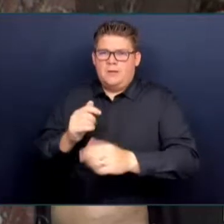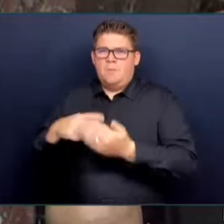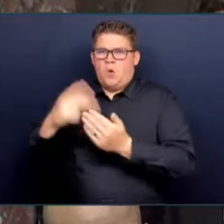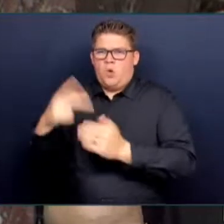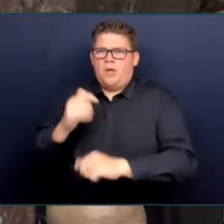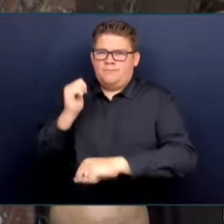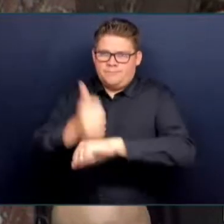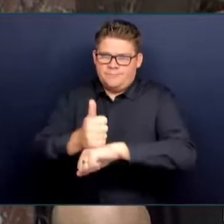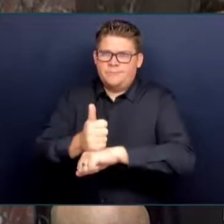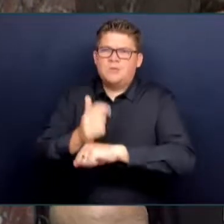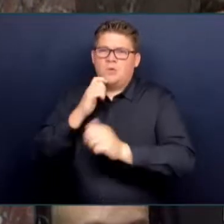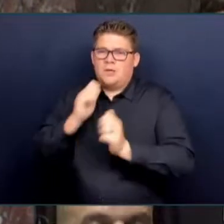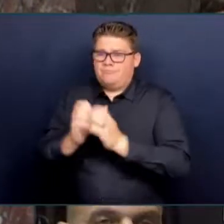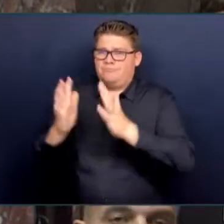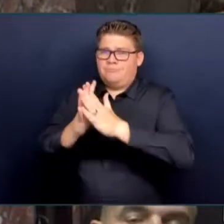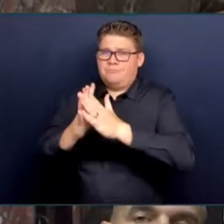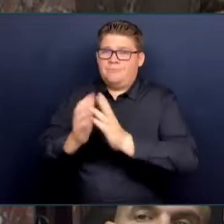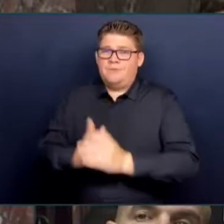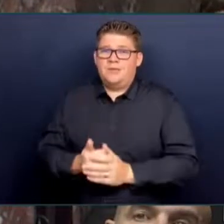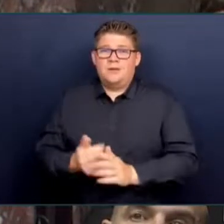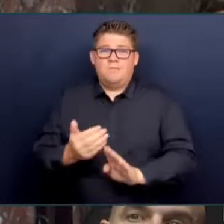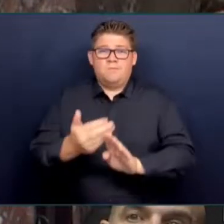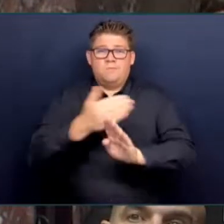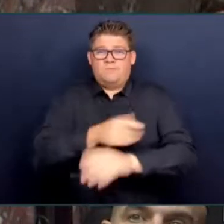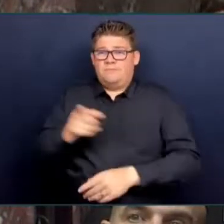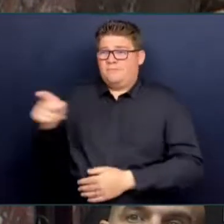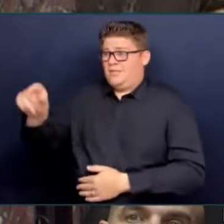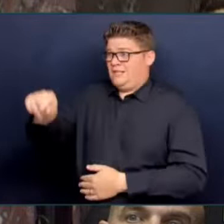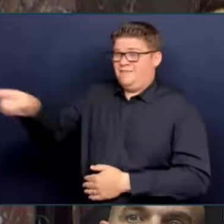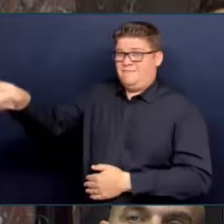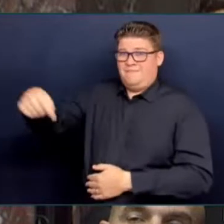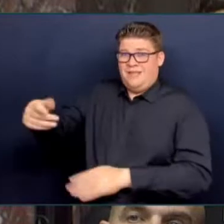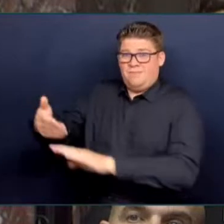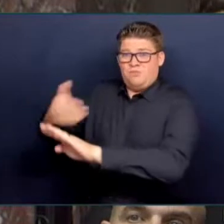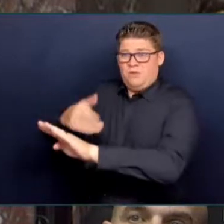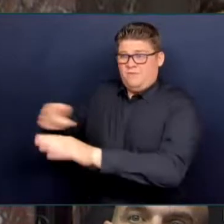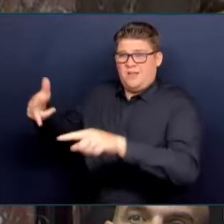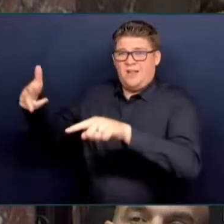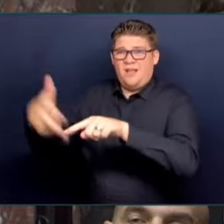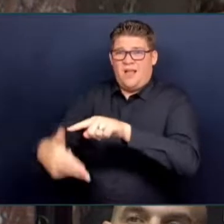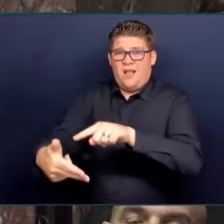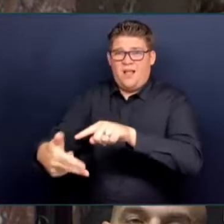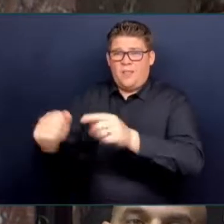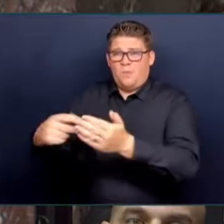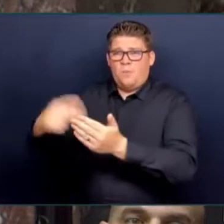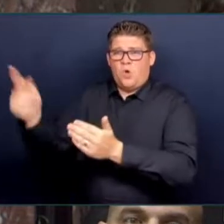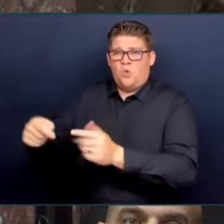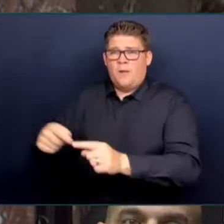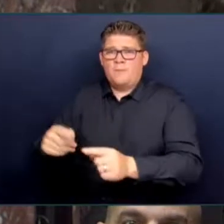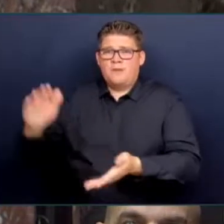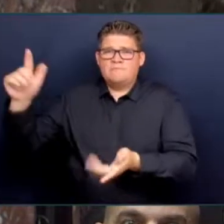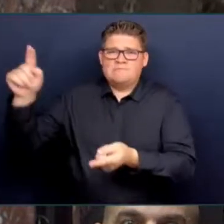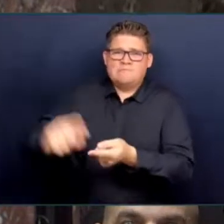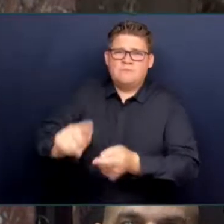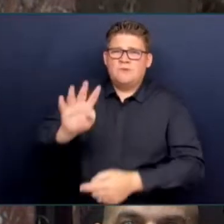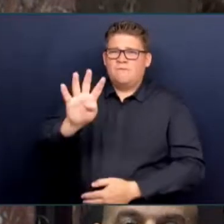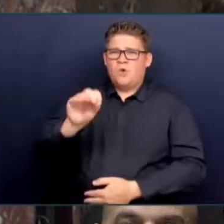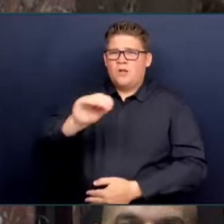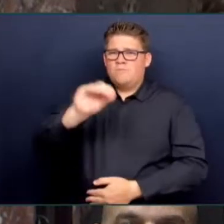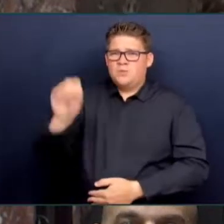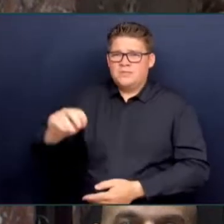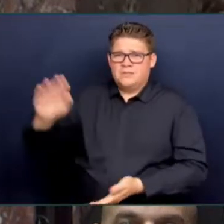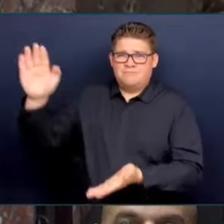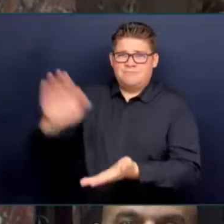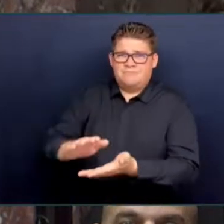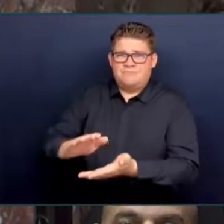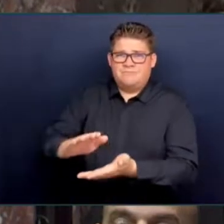make a difference. We also believe that we not only have to be tough on crime, but we have to be tough on the causes of crime, Mr. Speaker,